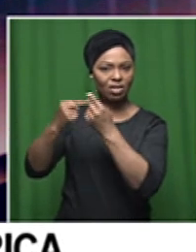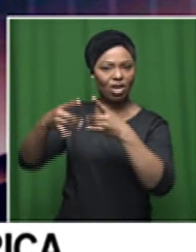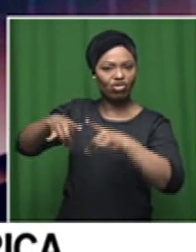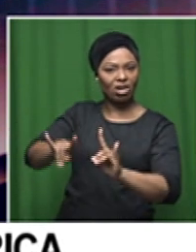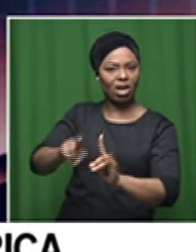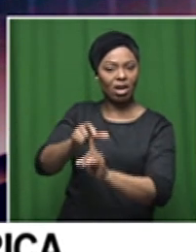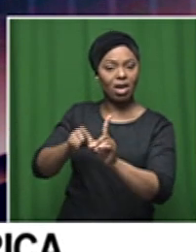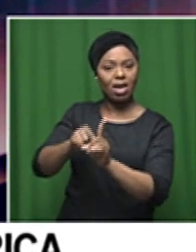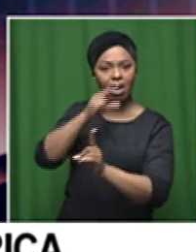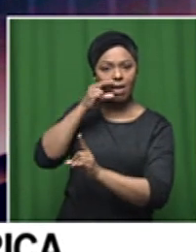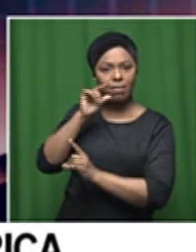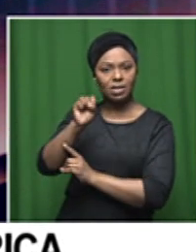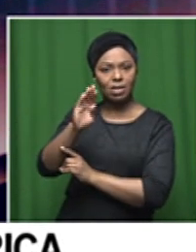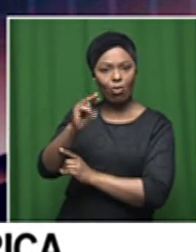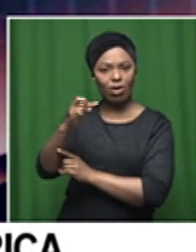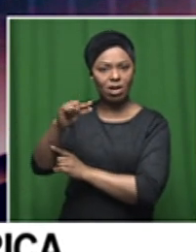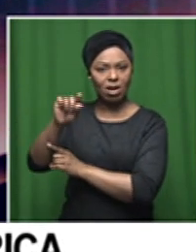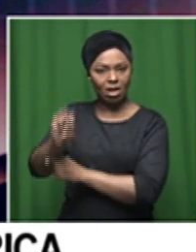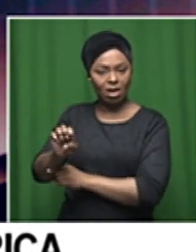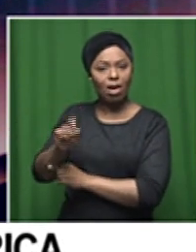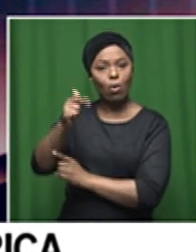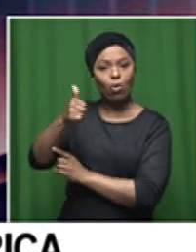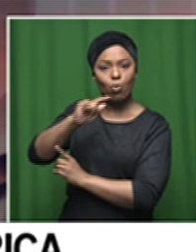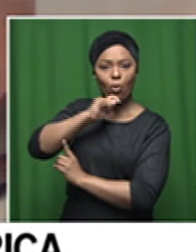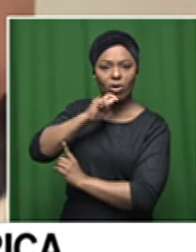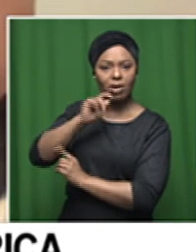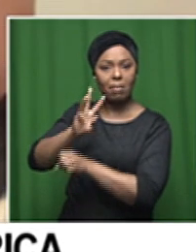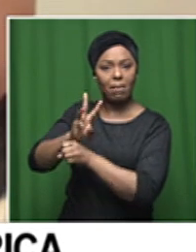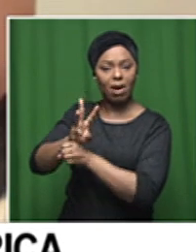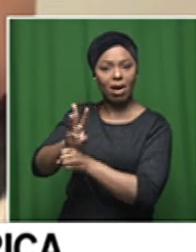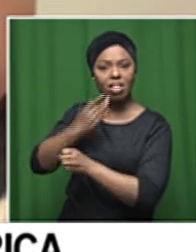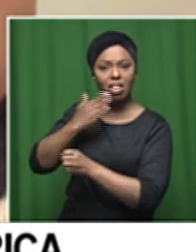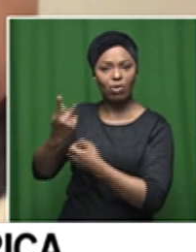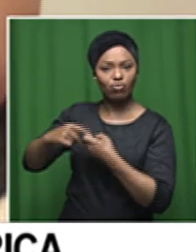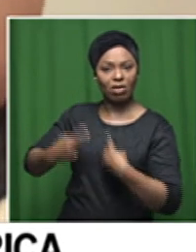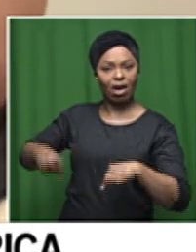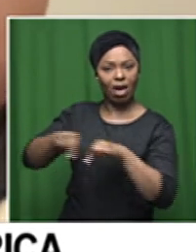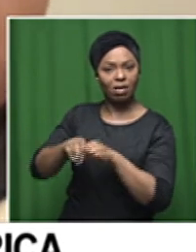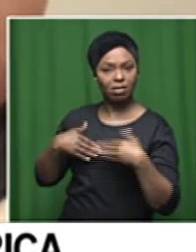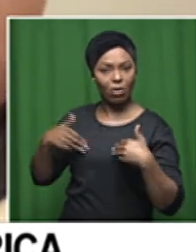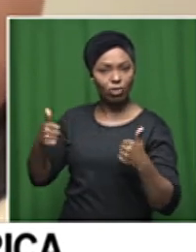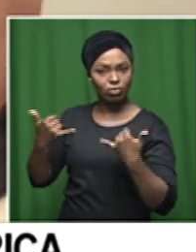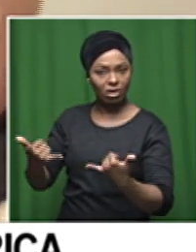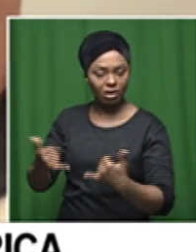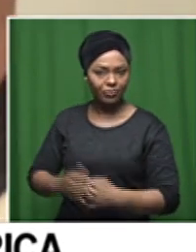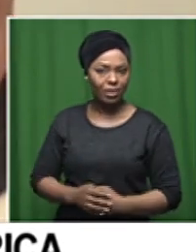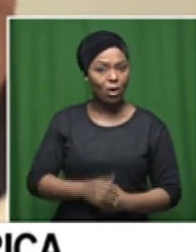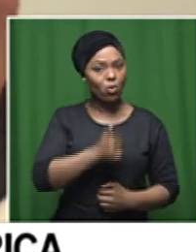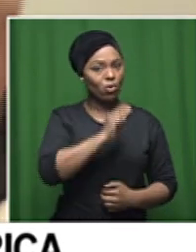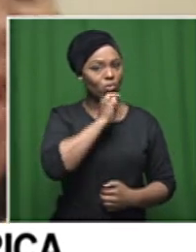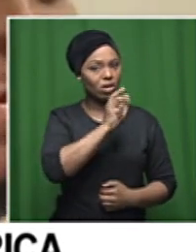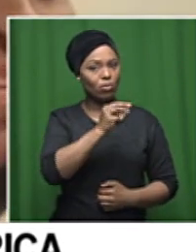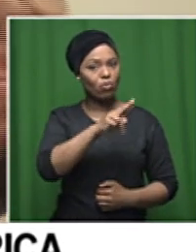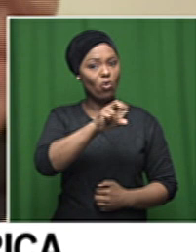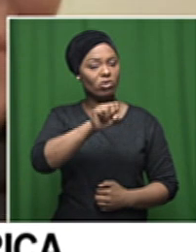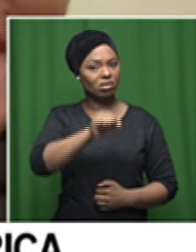Campaign's national chairperson, Mamsbongile Shabalala. Good morning, Ma. Thank you so much for joining us. Ninja namhlanje. Good morning, Musa.